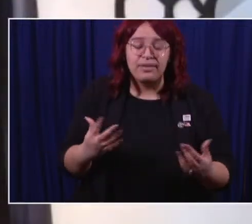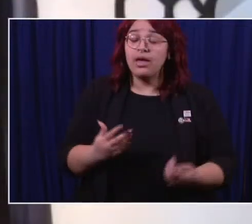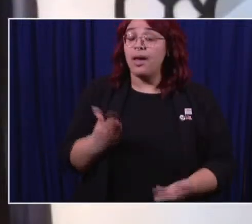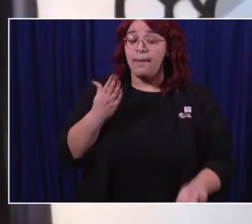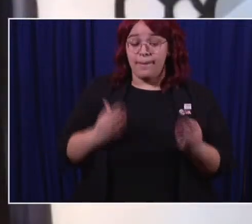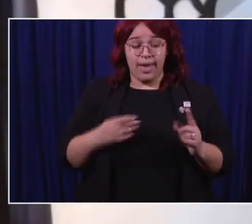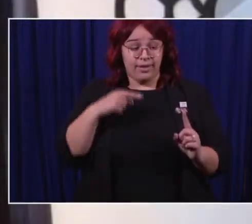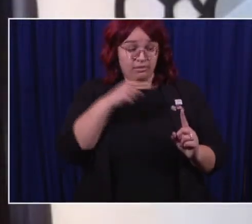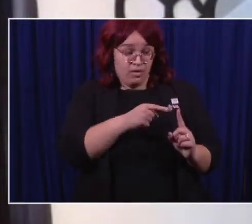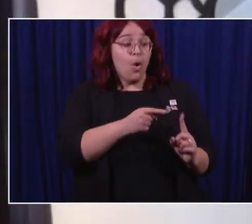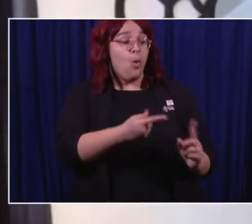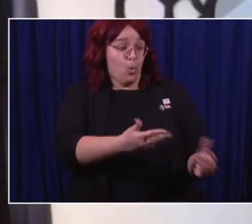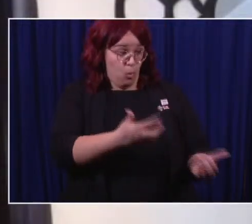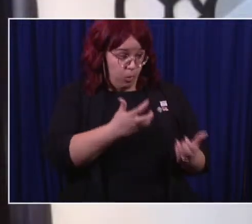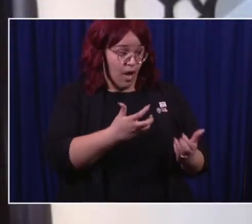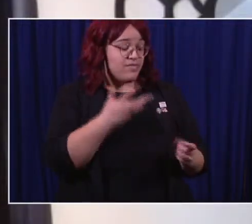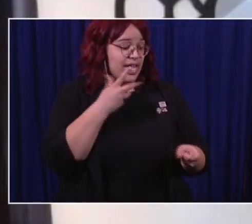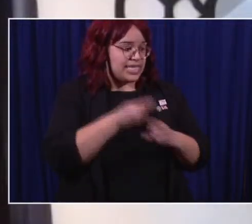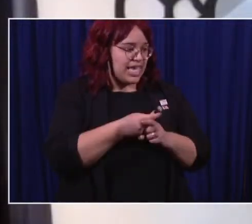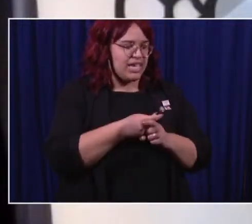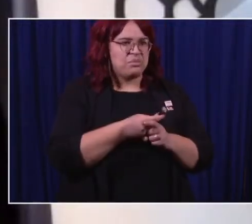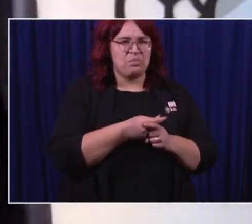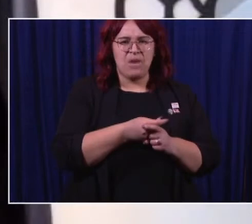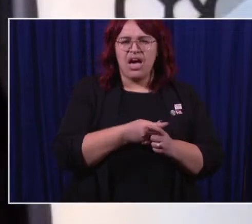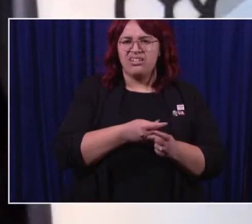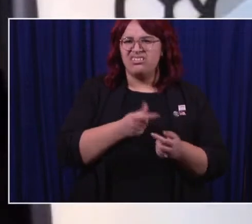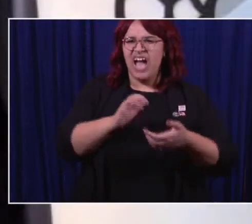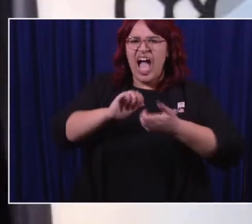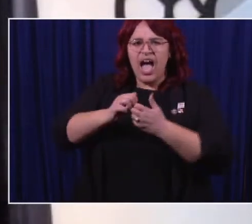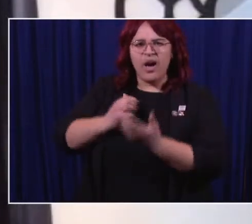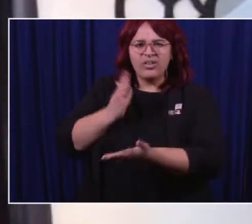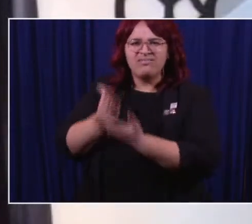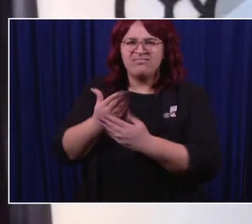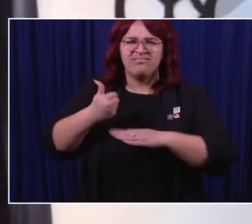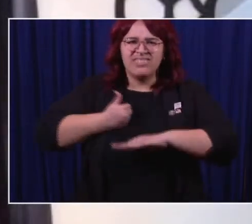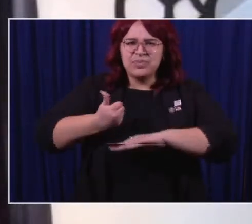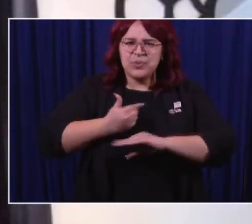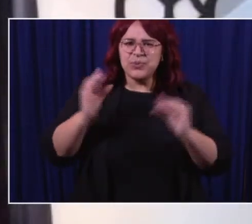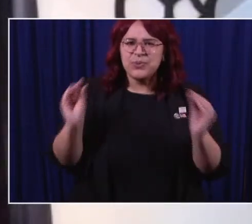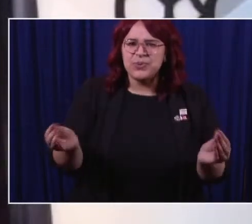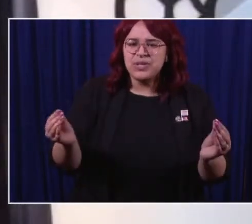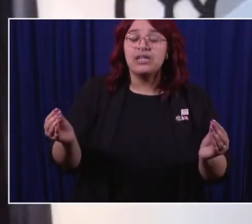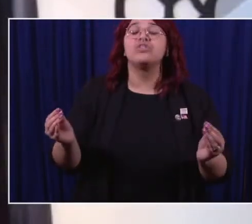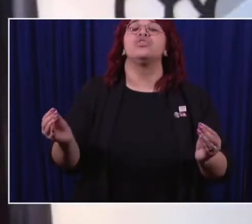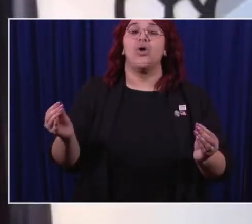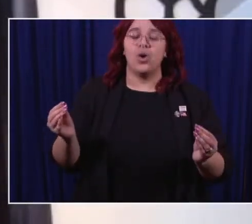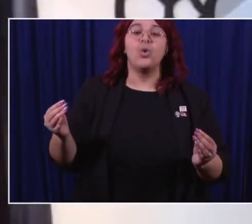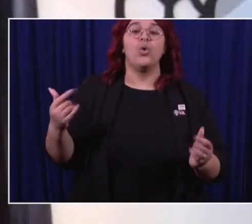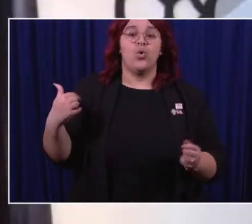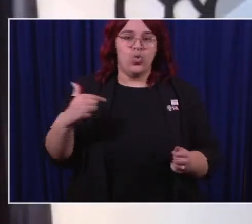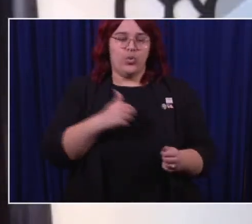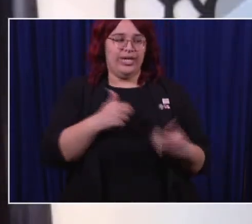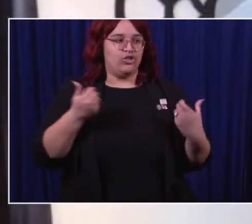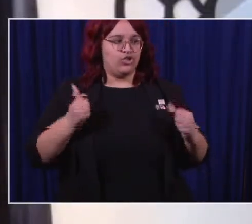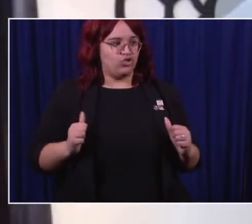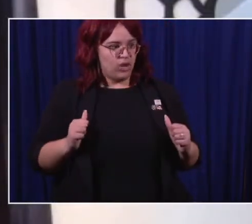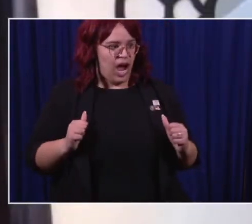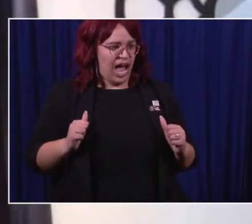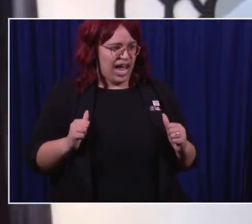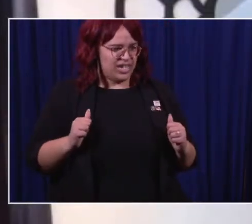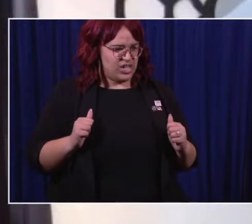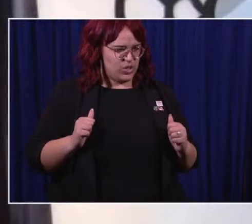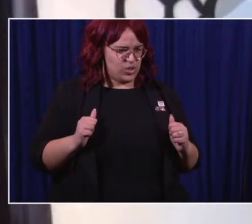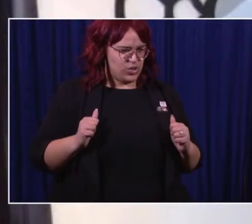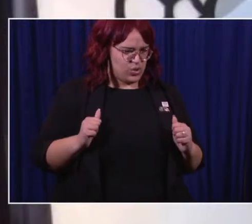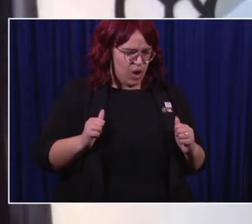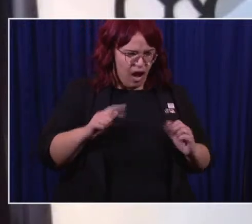but may have difficulty being able to get to the vaccine. So those things that we can close in on, being certain, one, that we're in the